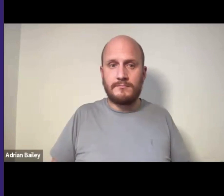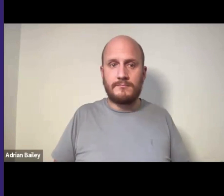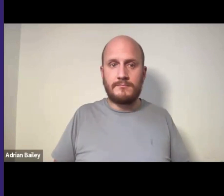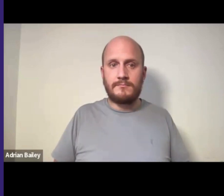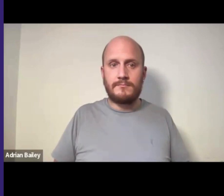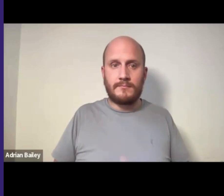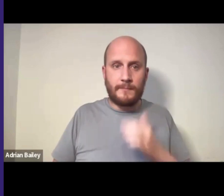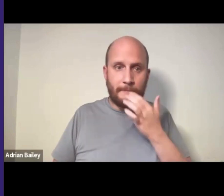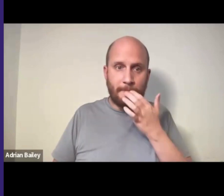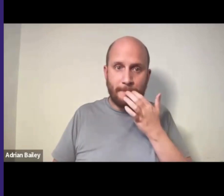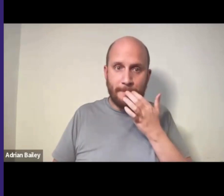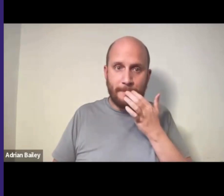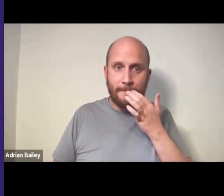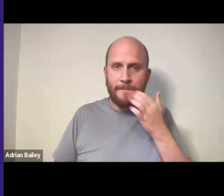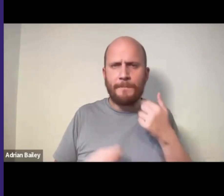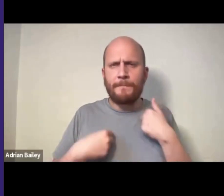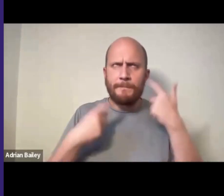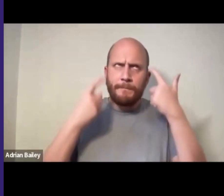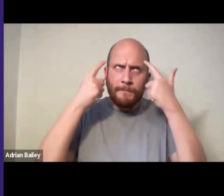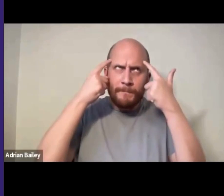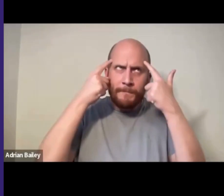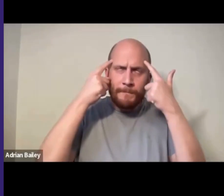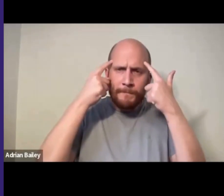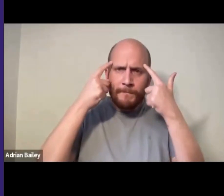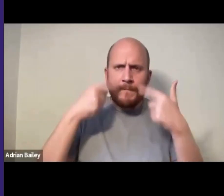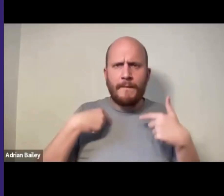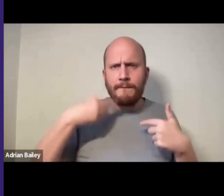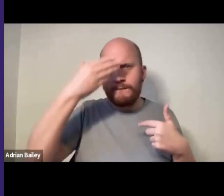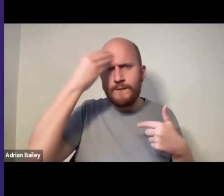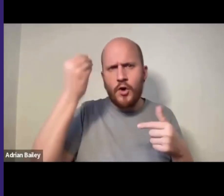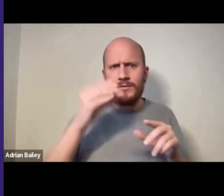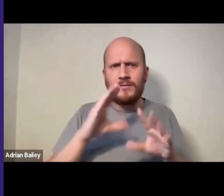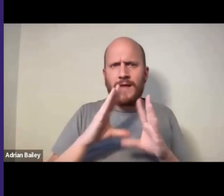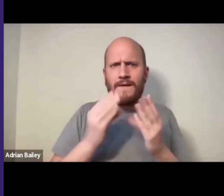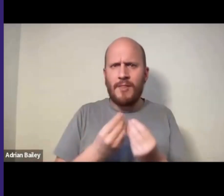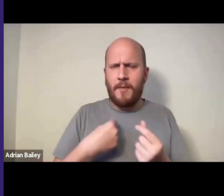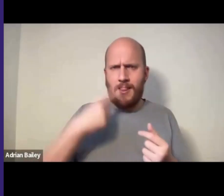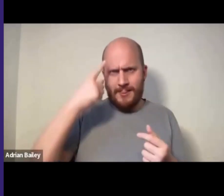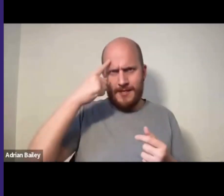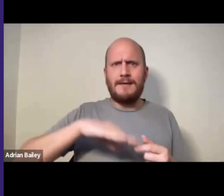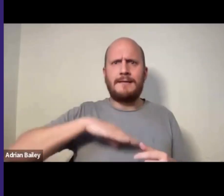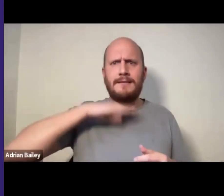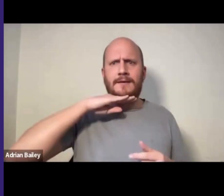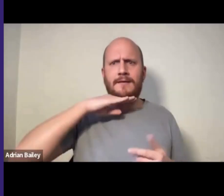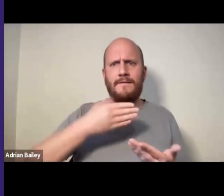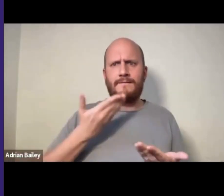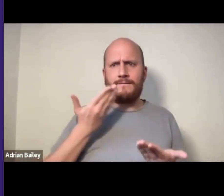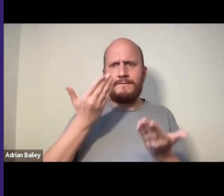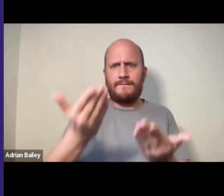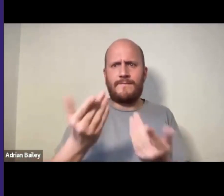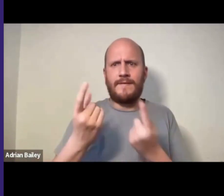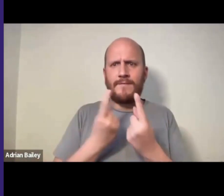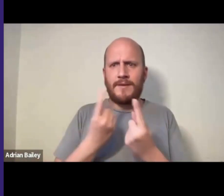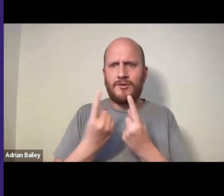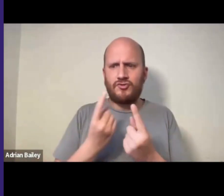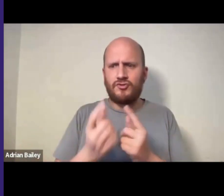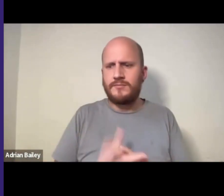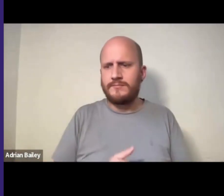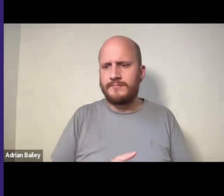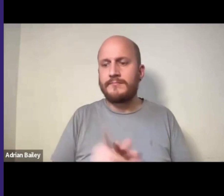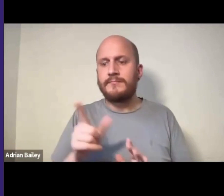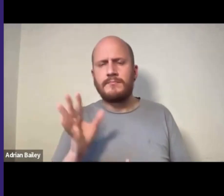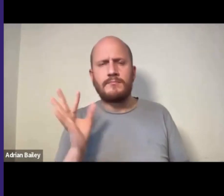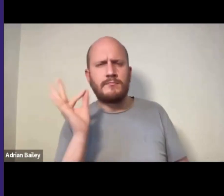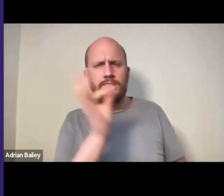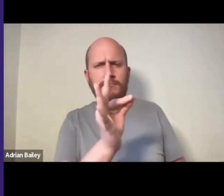No? I'm searching my brain to see if there's anything that I've forgotten to say, but there's probably enough, isn't it? I was thinking about sampling. So